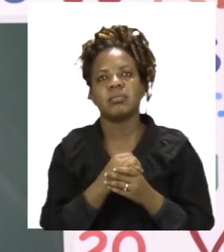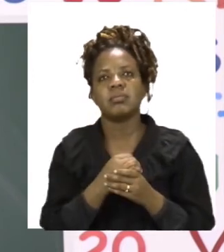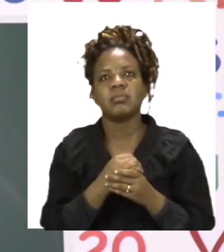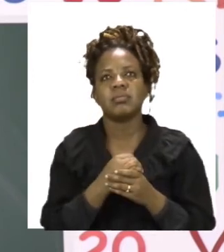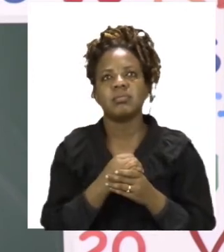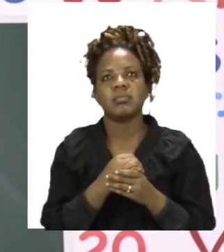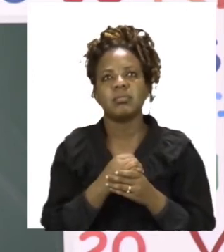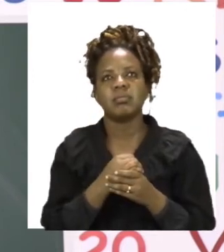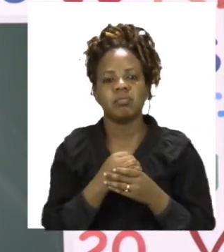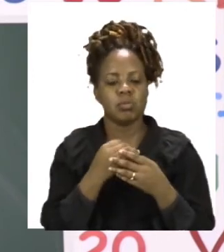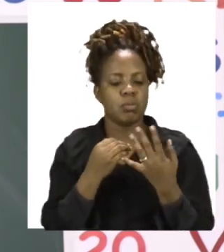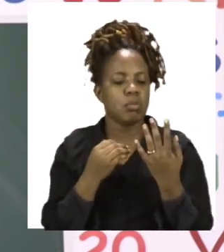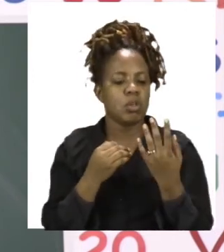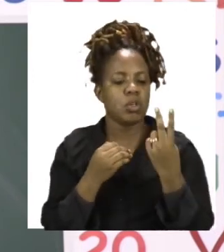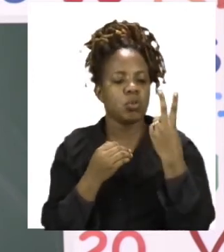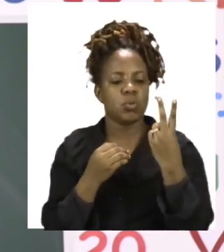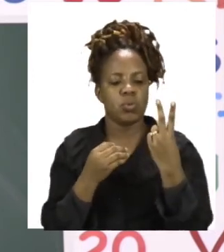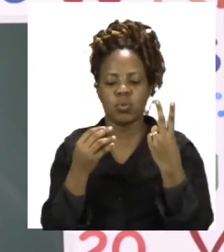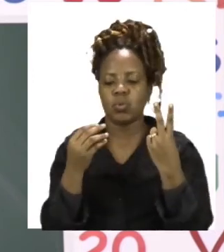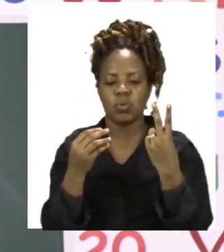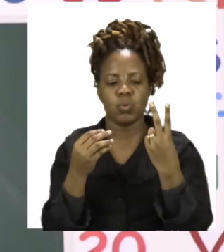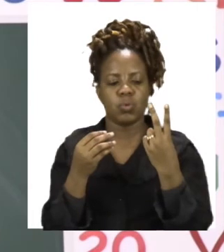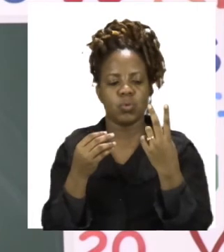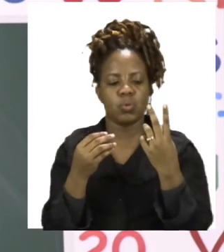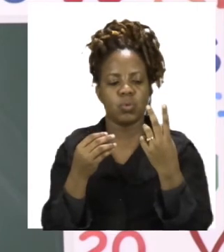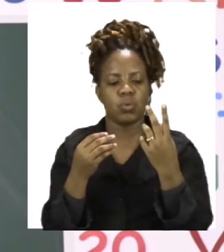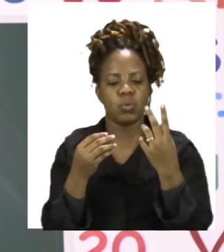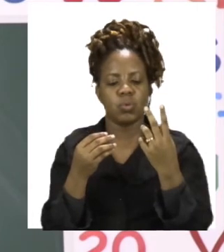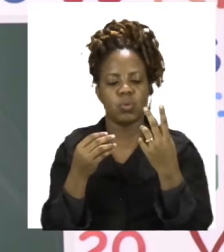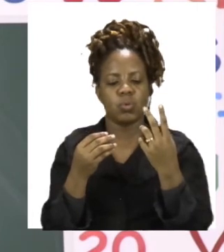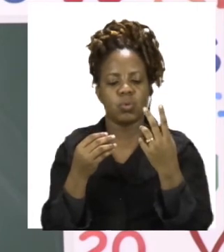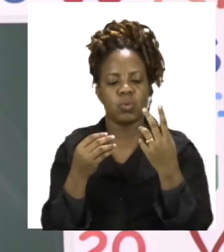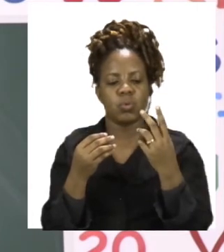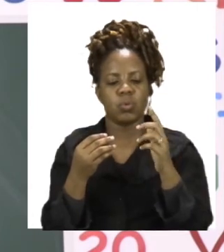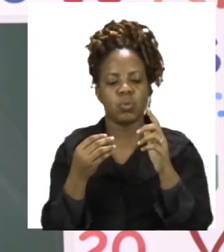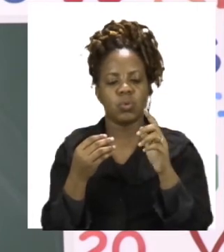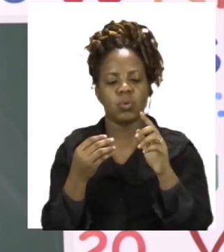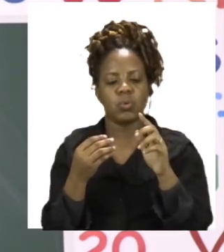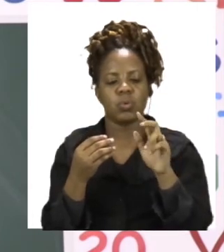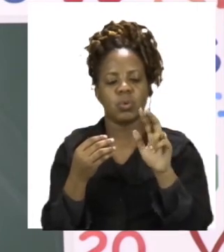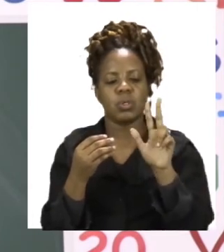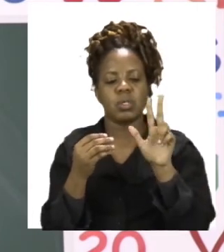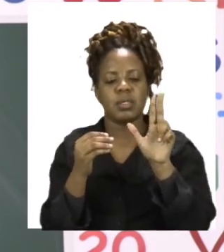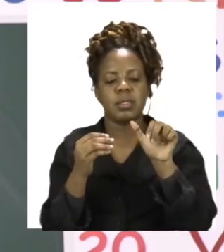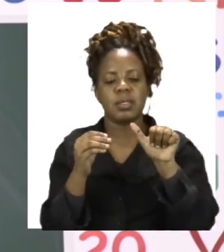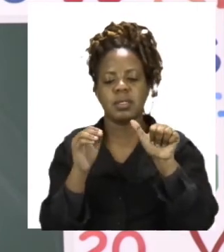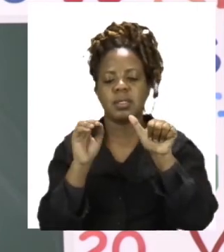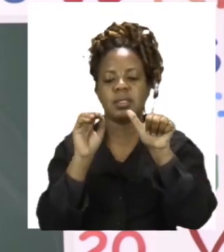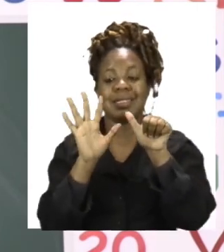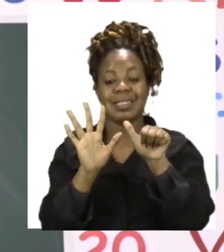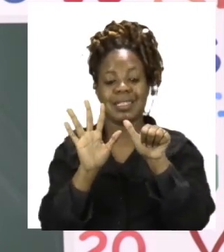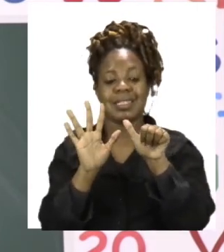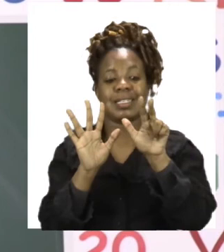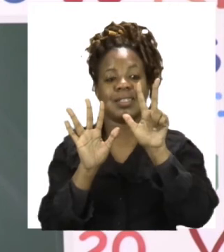to either use your fingers, your counters, or if you're clever, you're going to count on and you will say 6. Then you put your